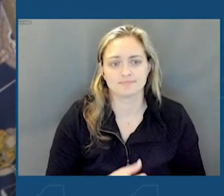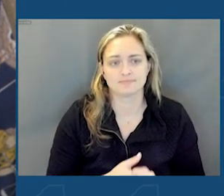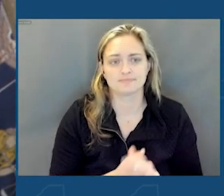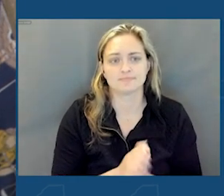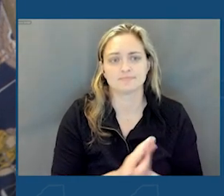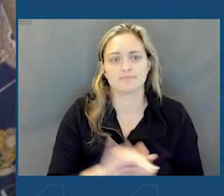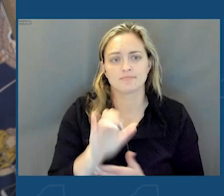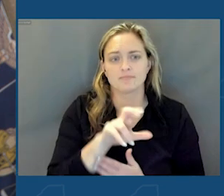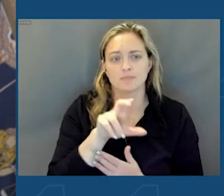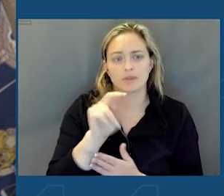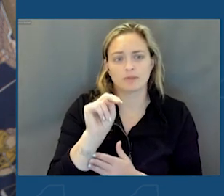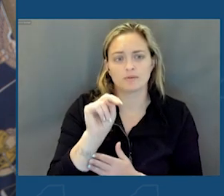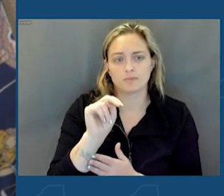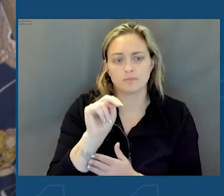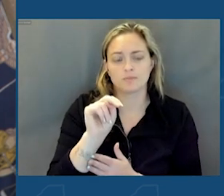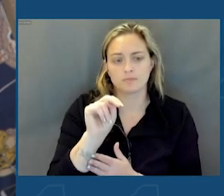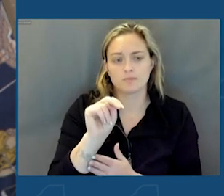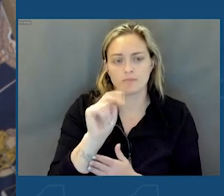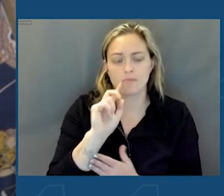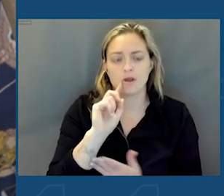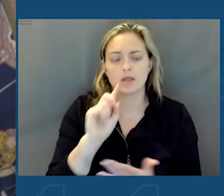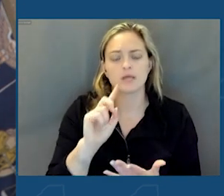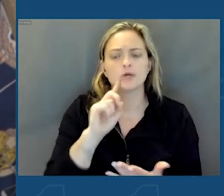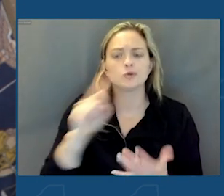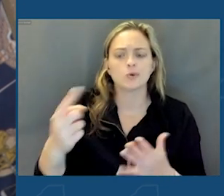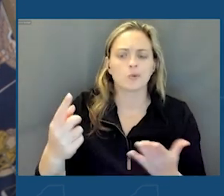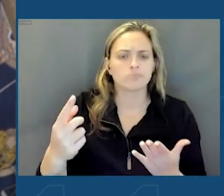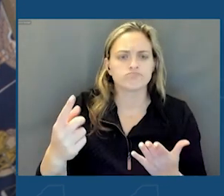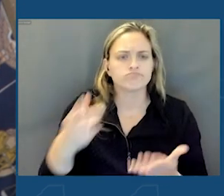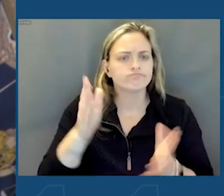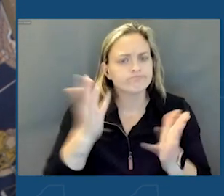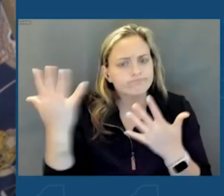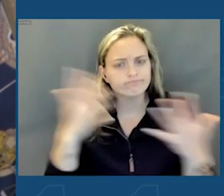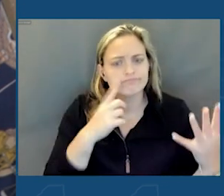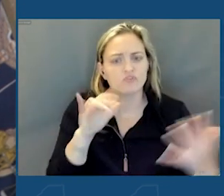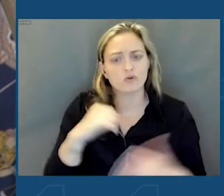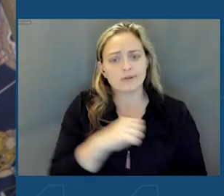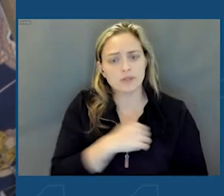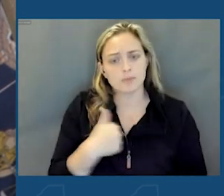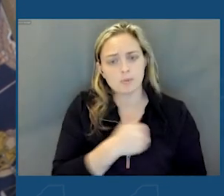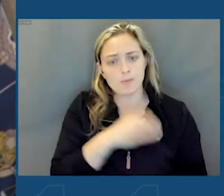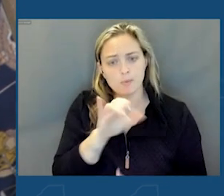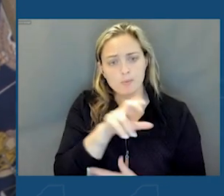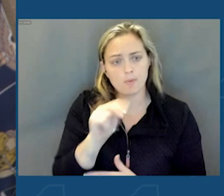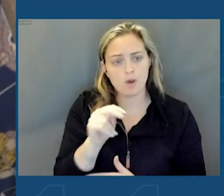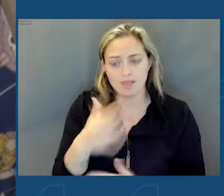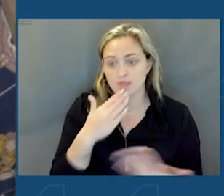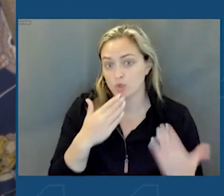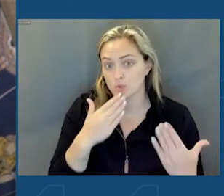Brian Mantelo is here, our Assemblyman. Let's give him a round of applause as well, Assembly member. Thank you. Thank you, Brian.